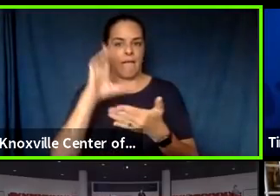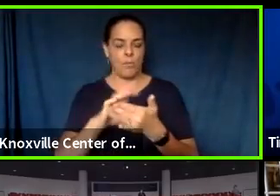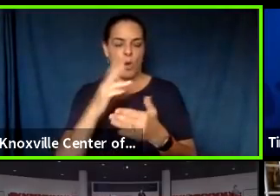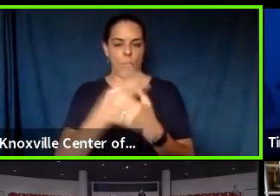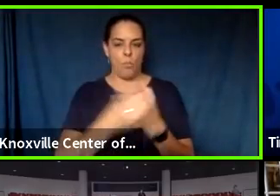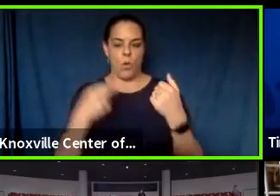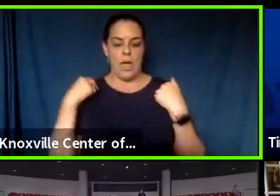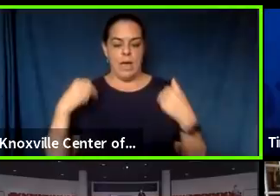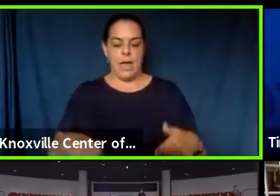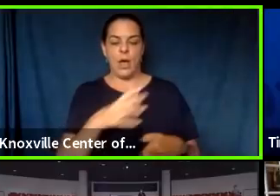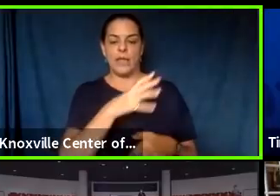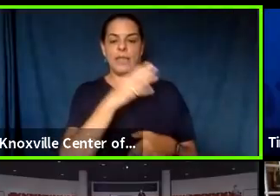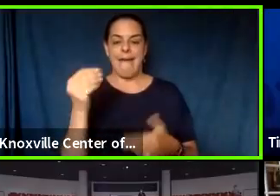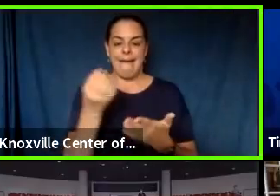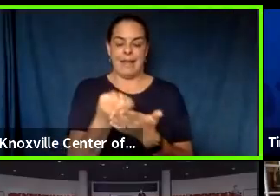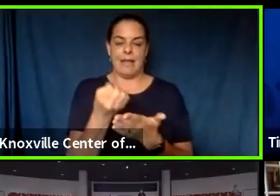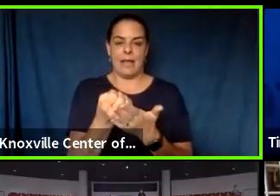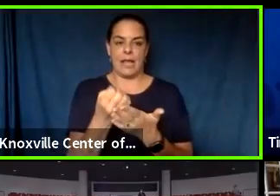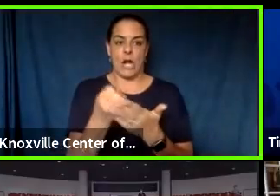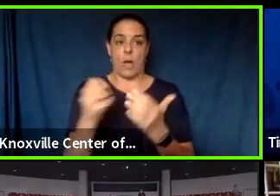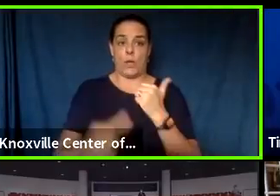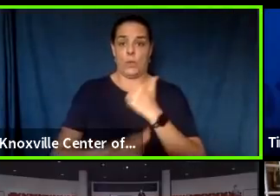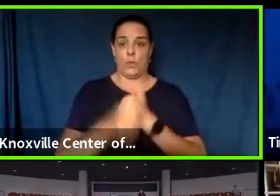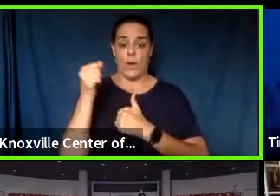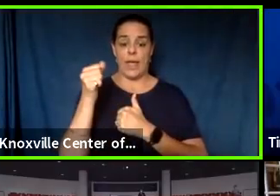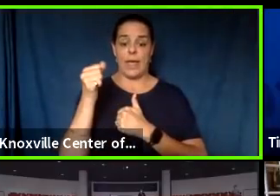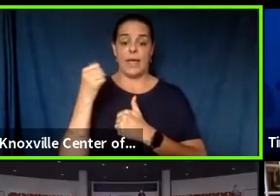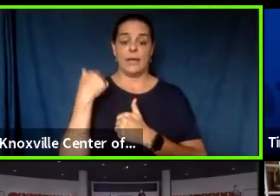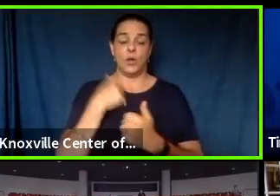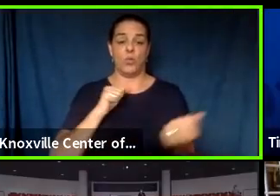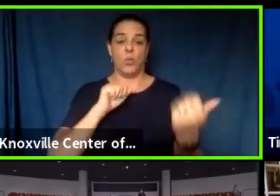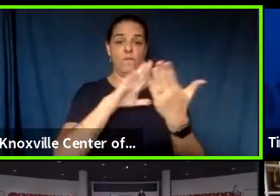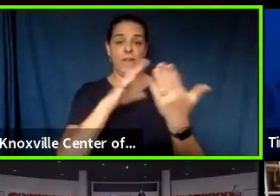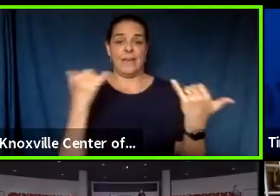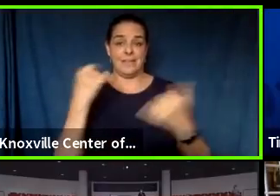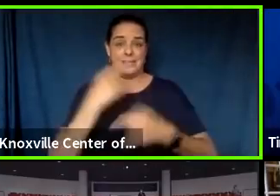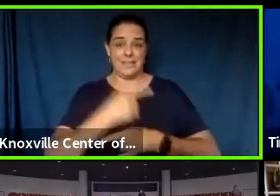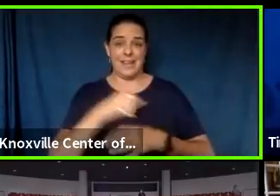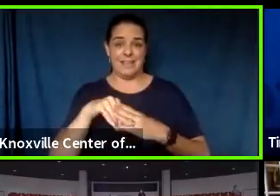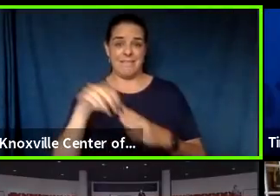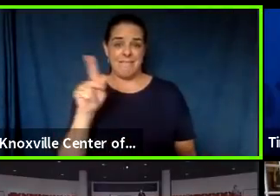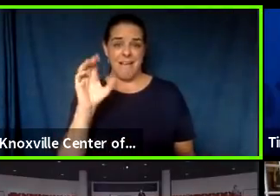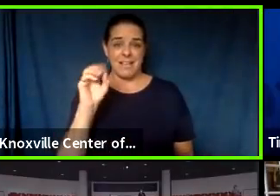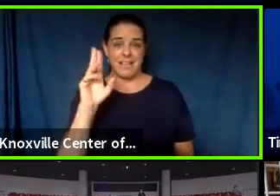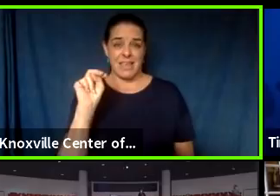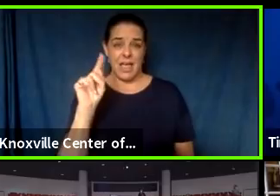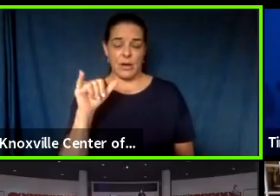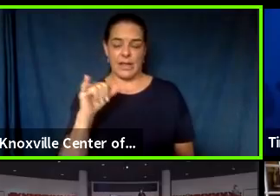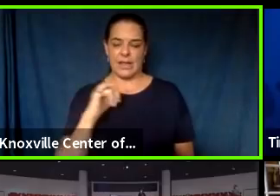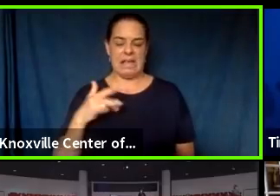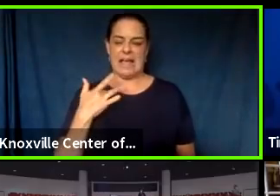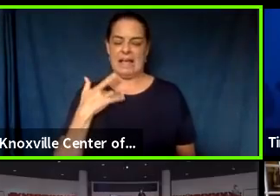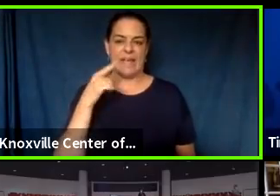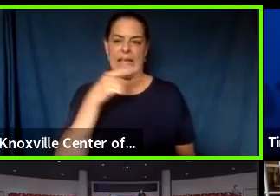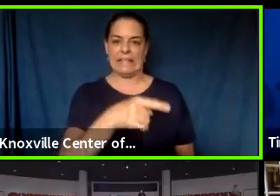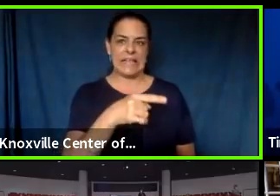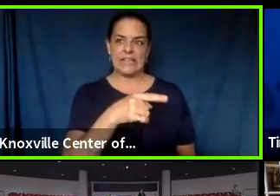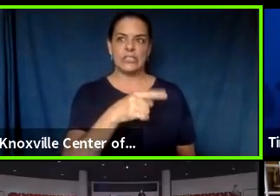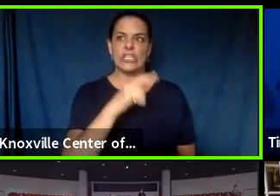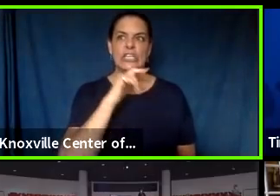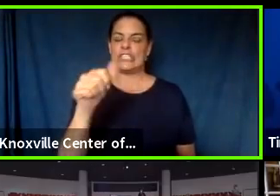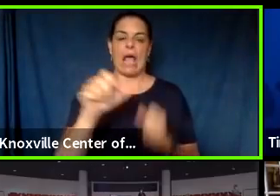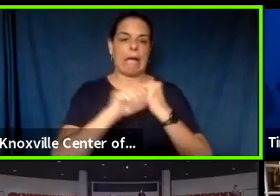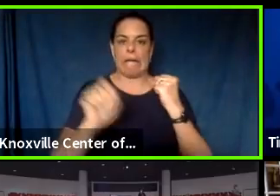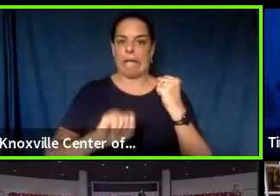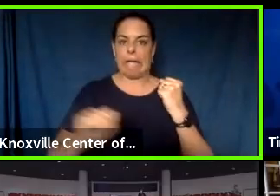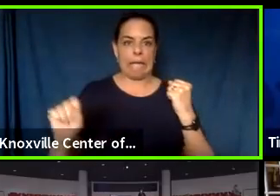health and economic threats that we face today in Knox County are not being overstated and